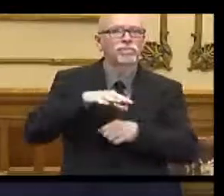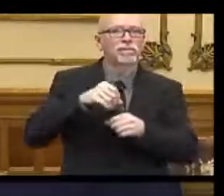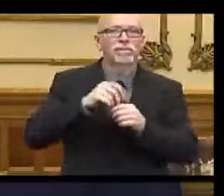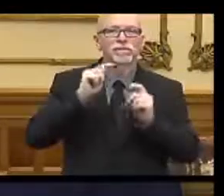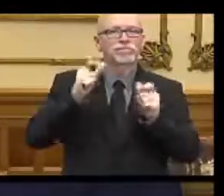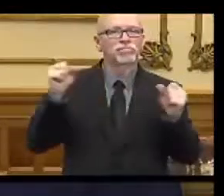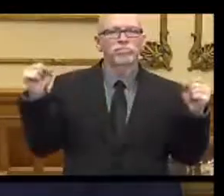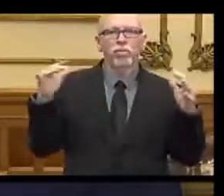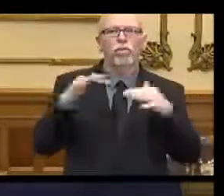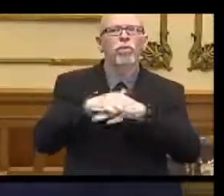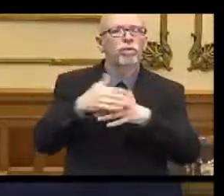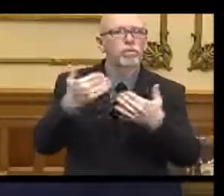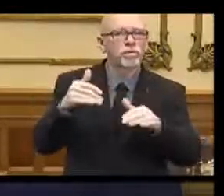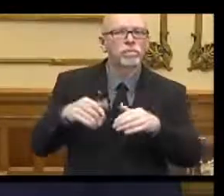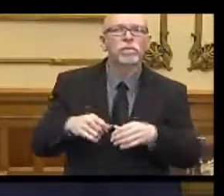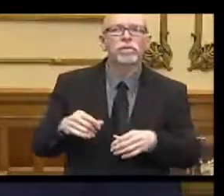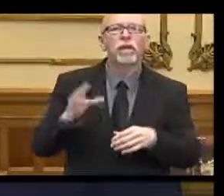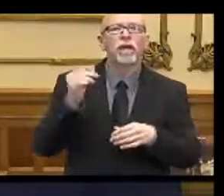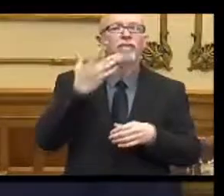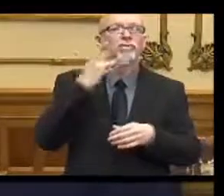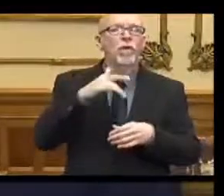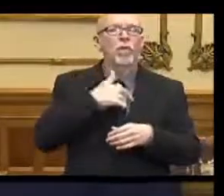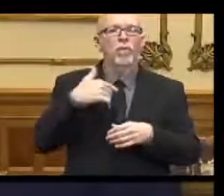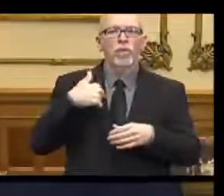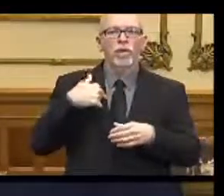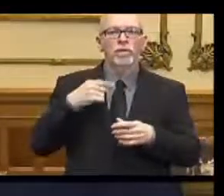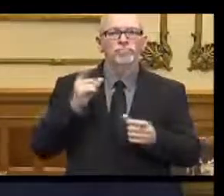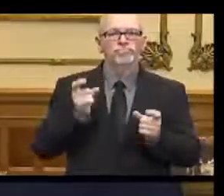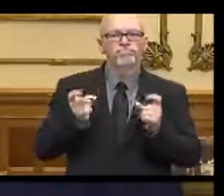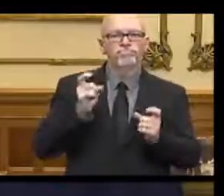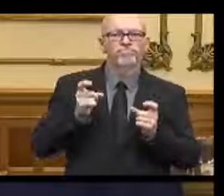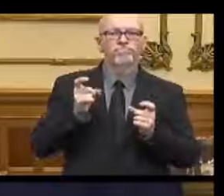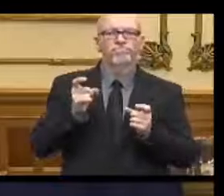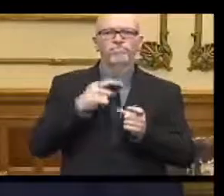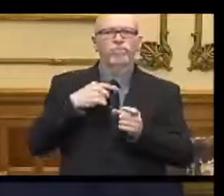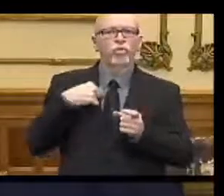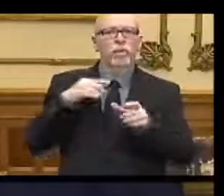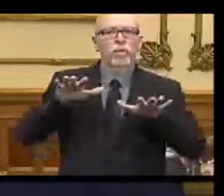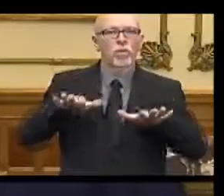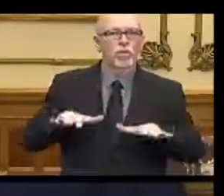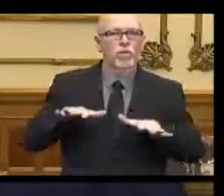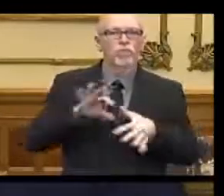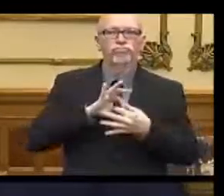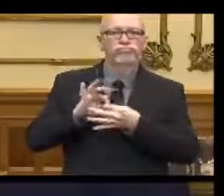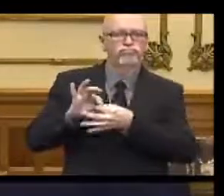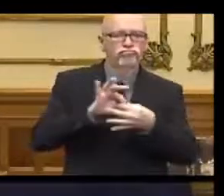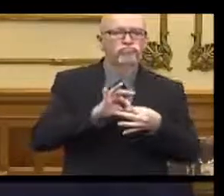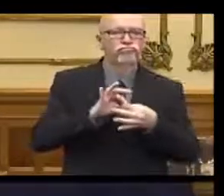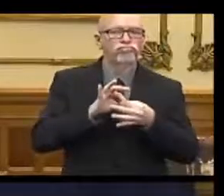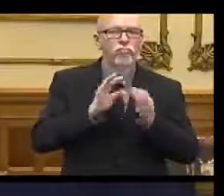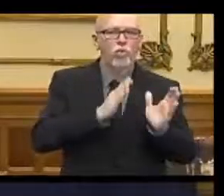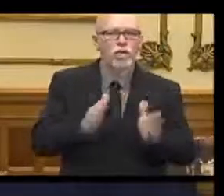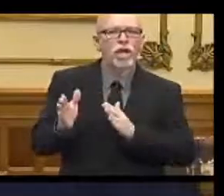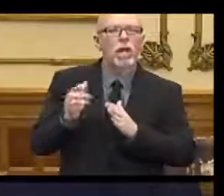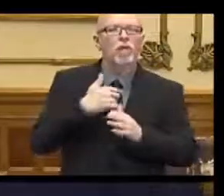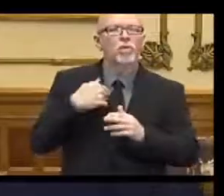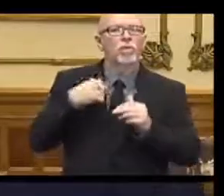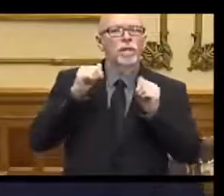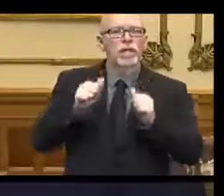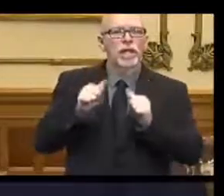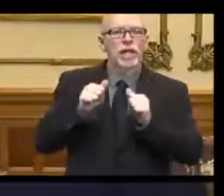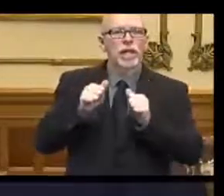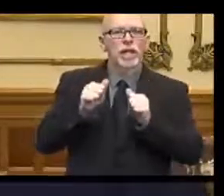swift manner. And fortunately, we were nimble enough and collected and organized to where we came together